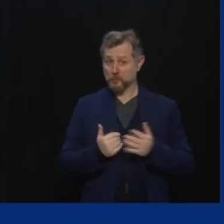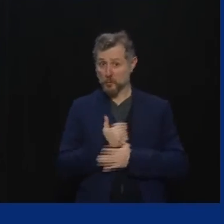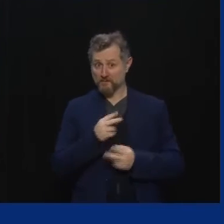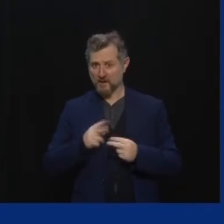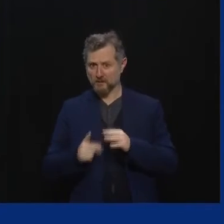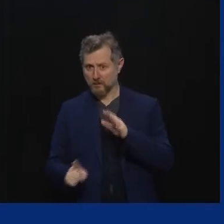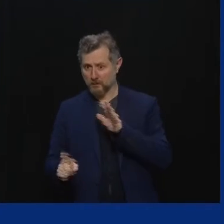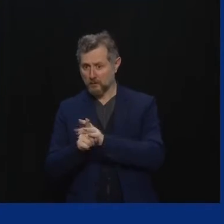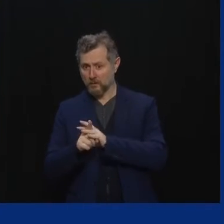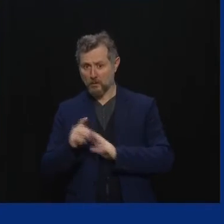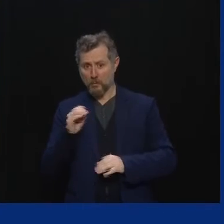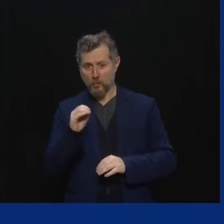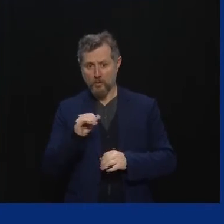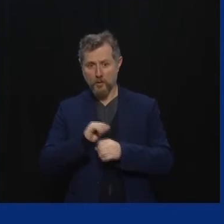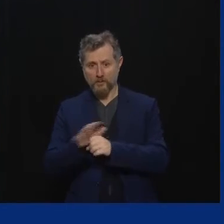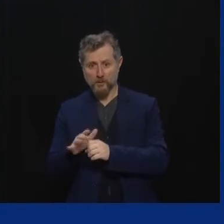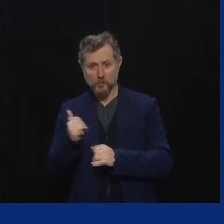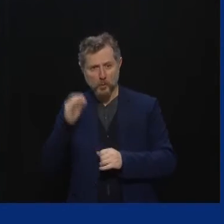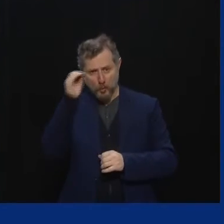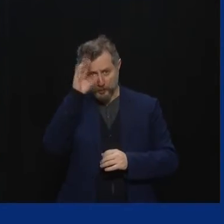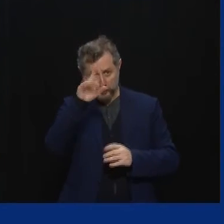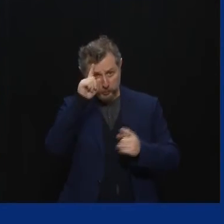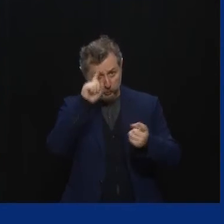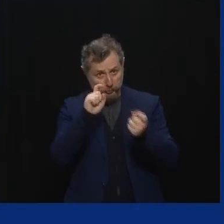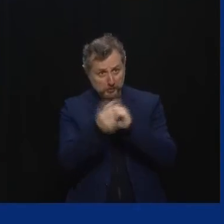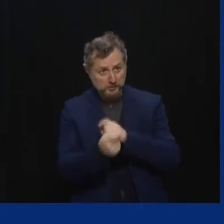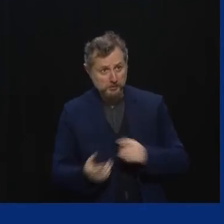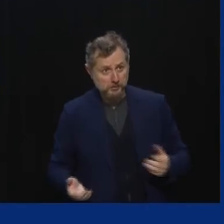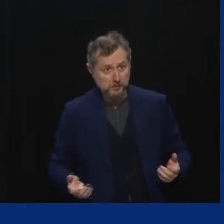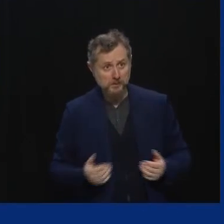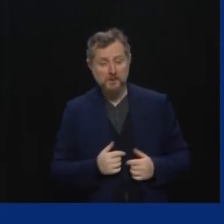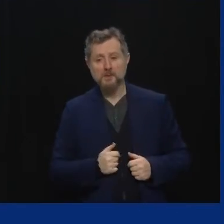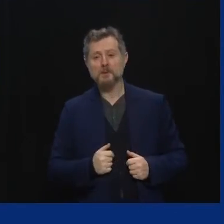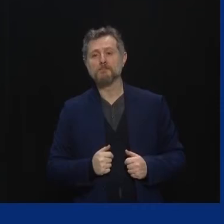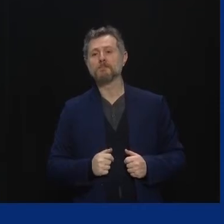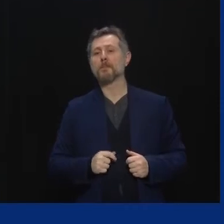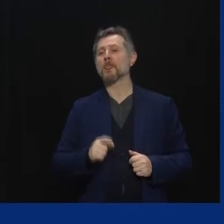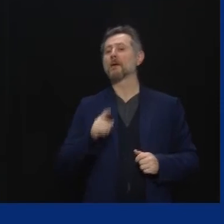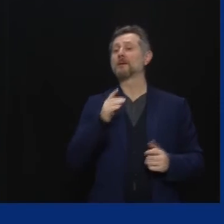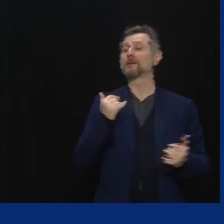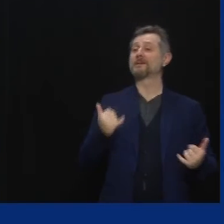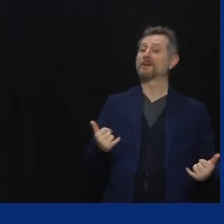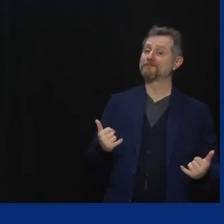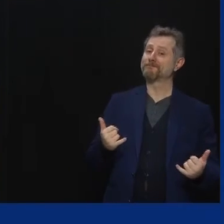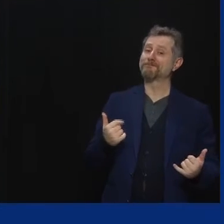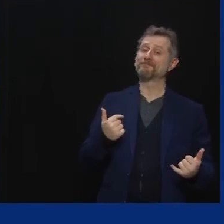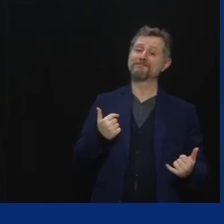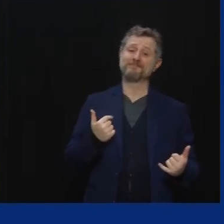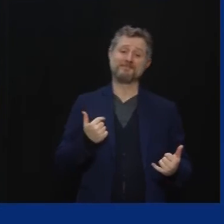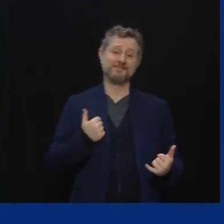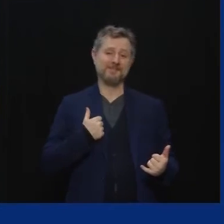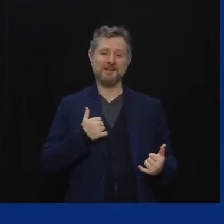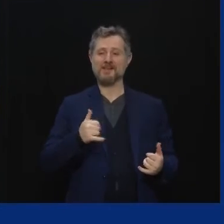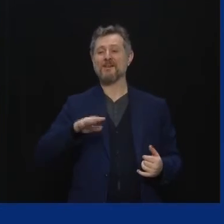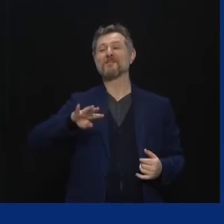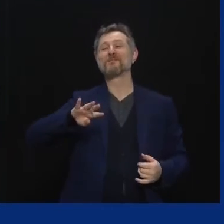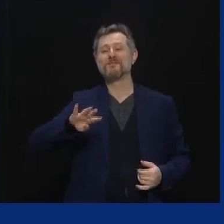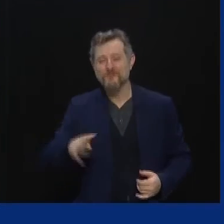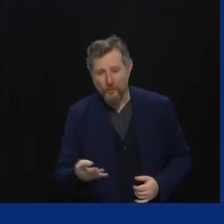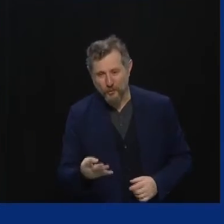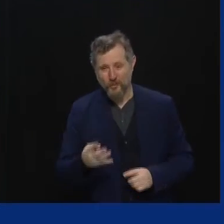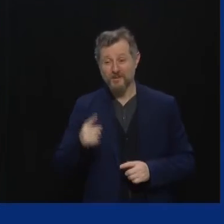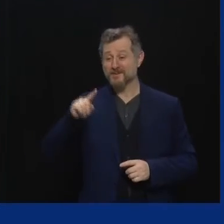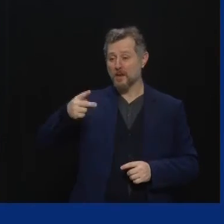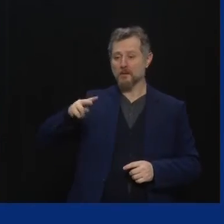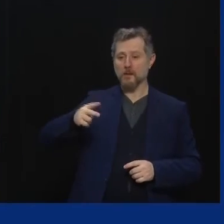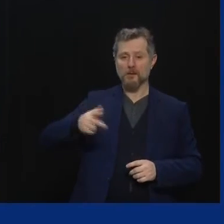all? Again, we're not overreacting to what is now the fourth variant. We're still dealing with the Delta variant,